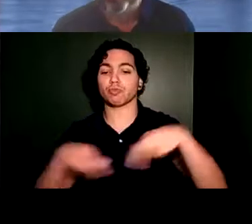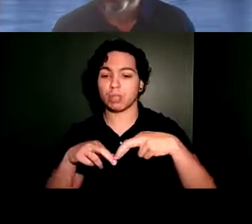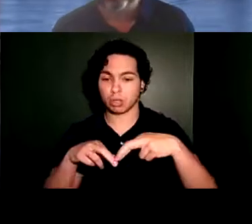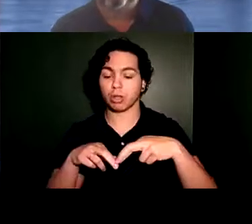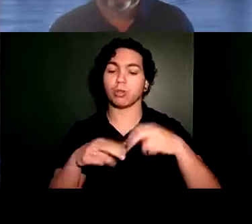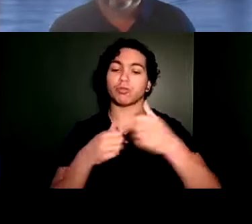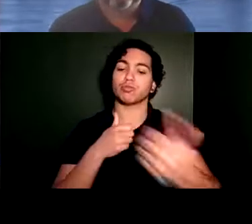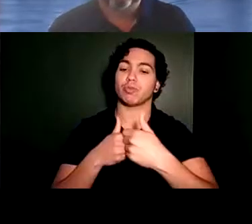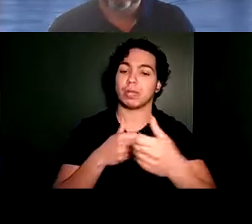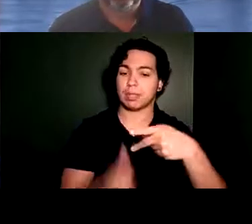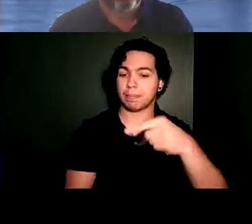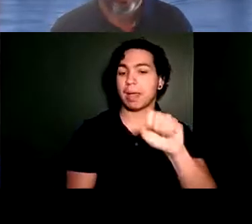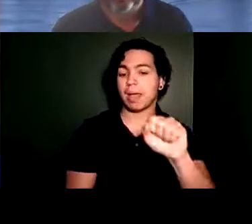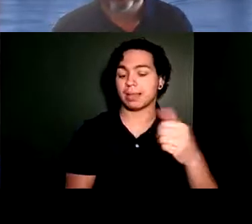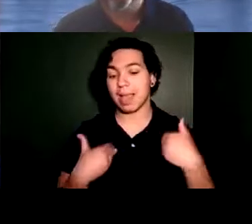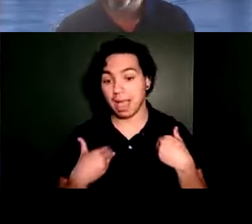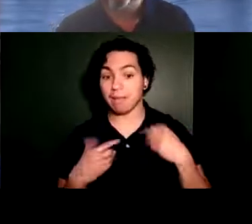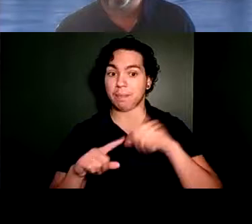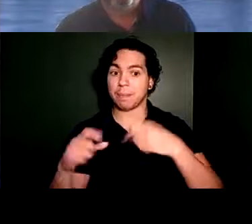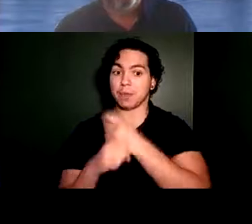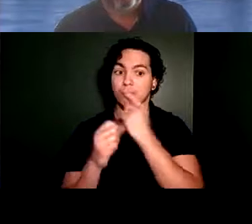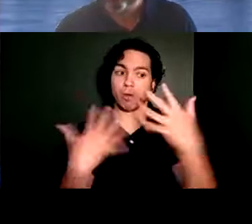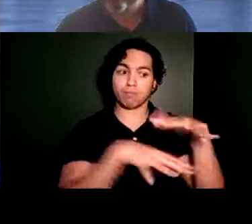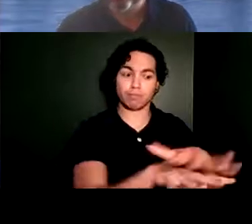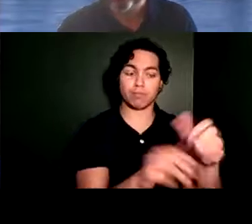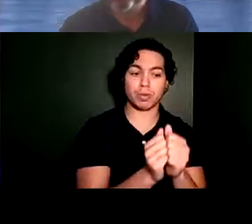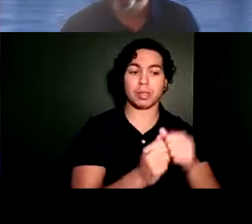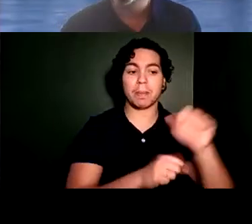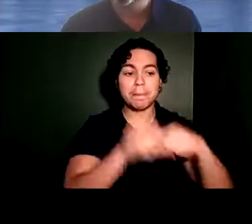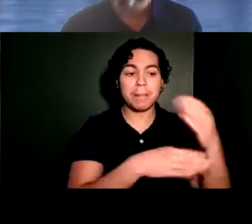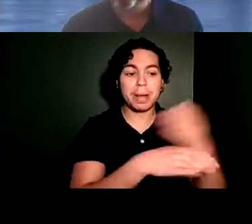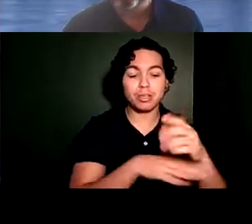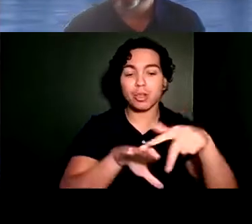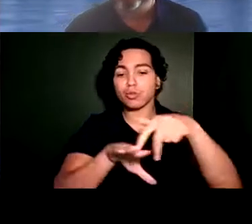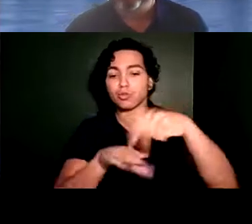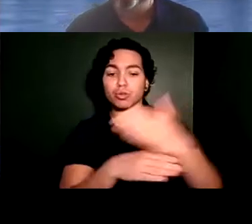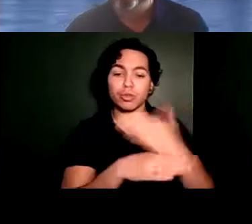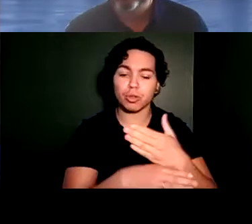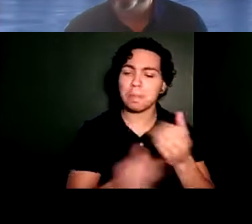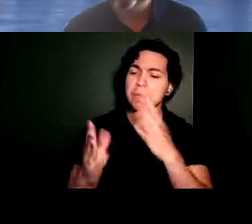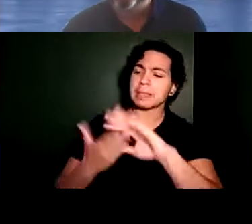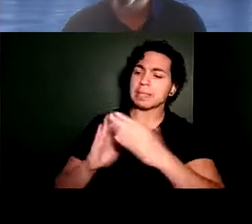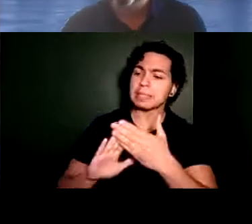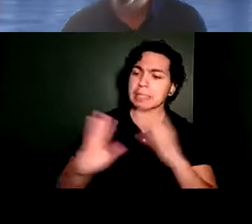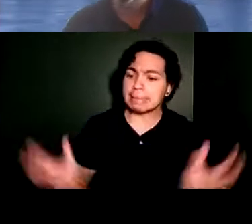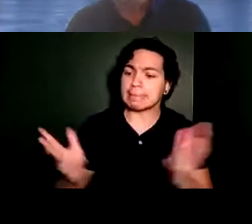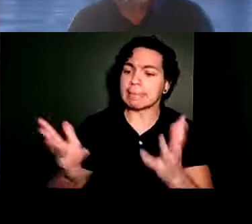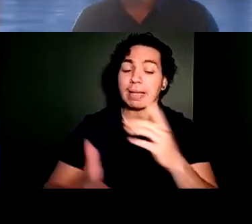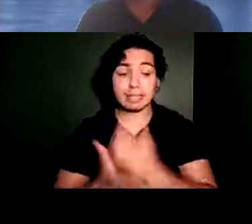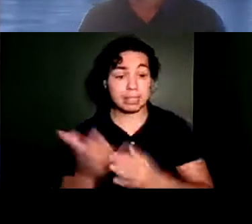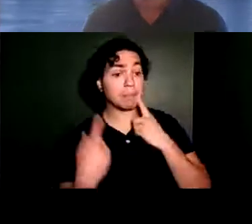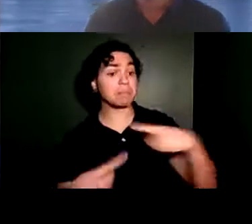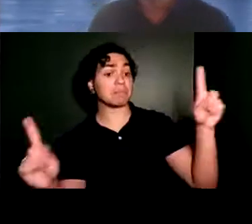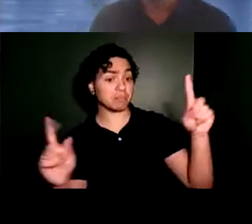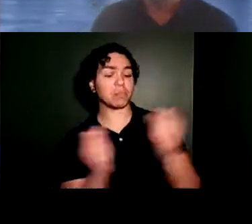also work on bike share or scooter share. I know a lot of cities have been pushing on that and some have been able to deliver, especially with